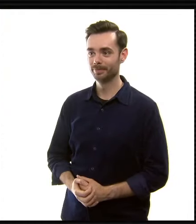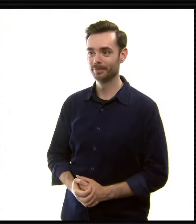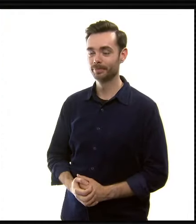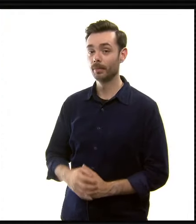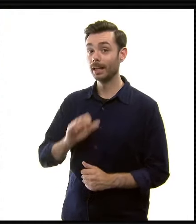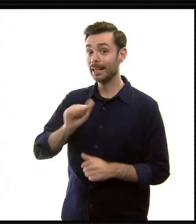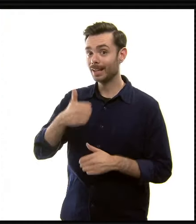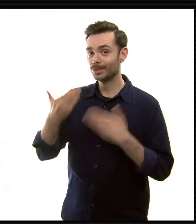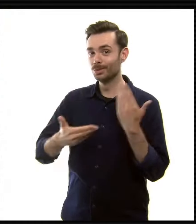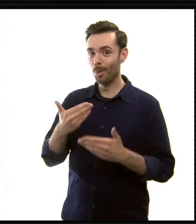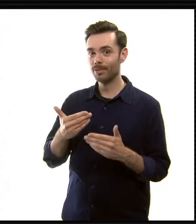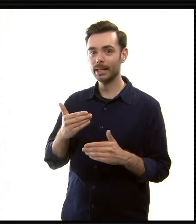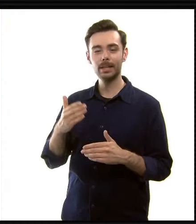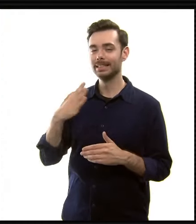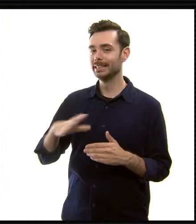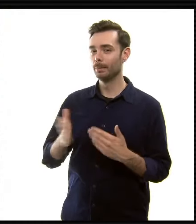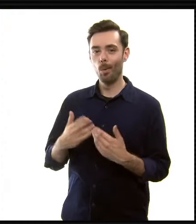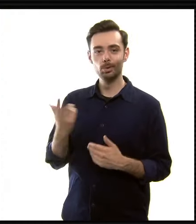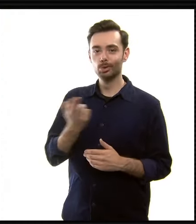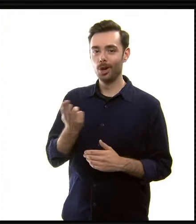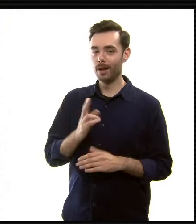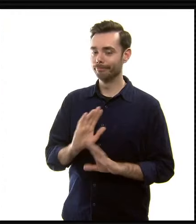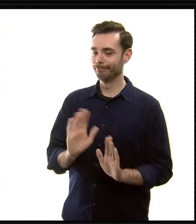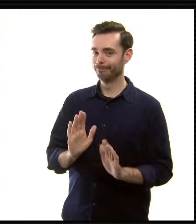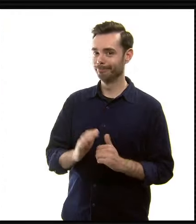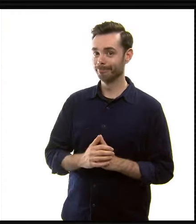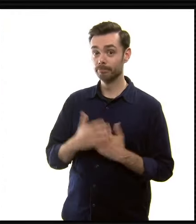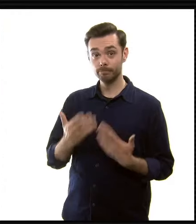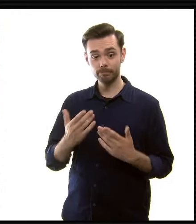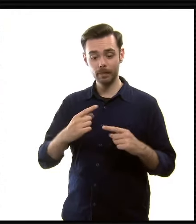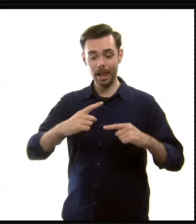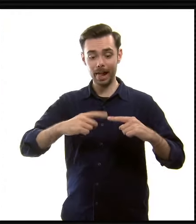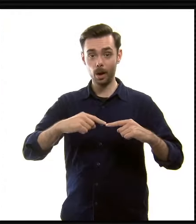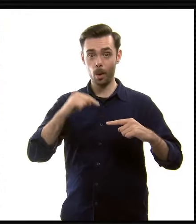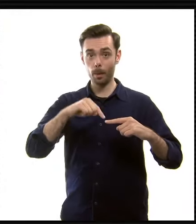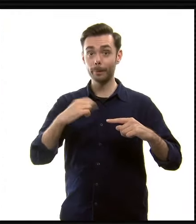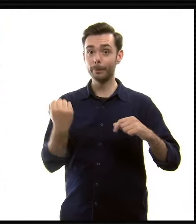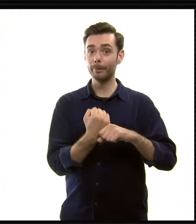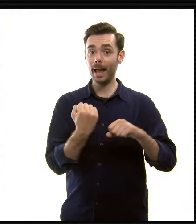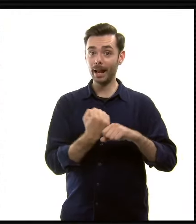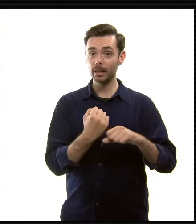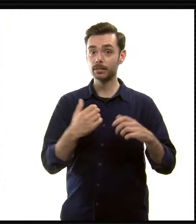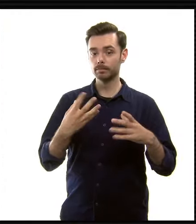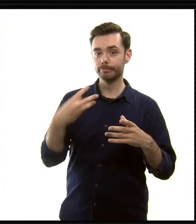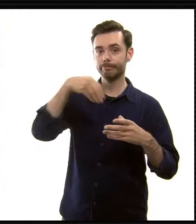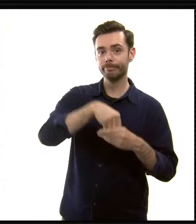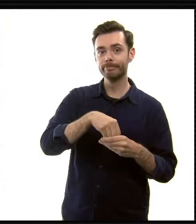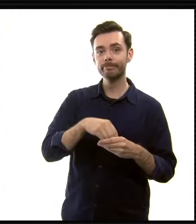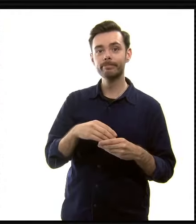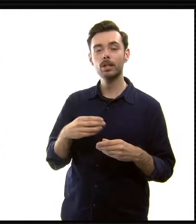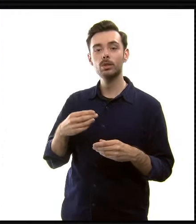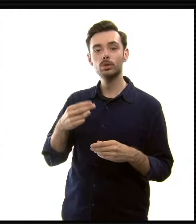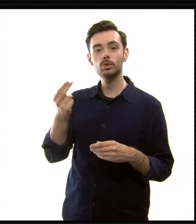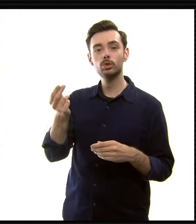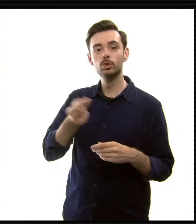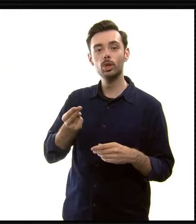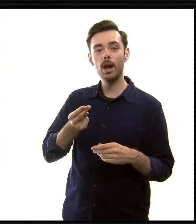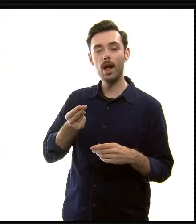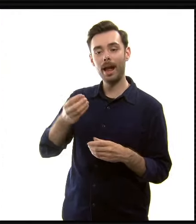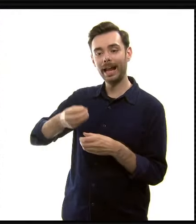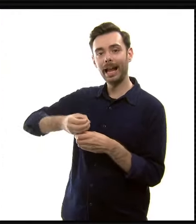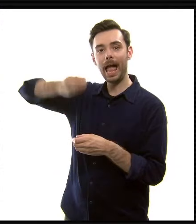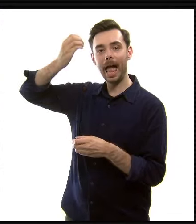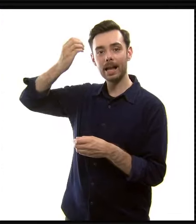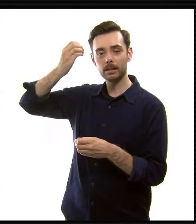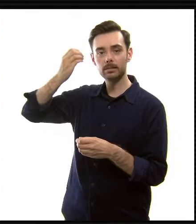story. Did you know the LEGO Group now uses sugarcane to make 150 of its elements? In a bid to use more renewable resources,